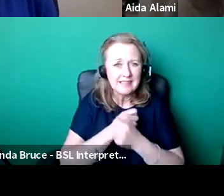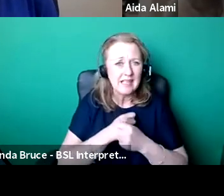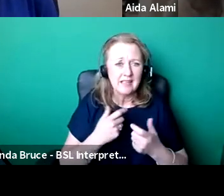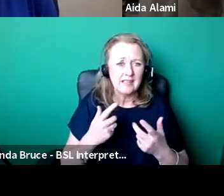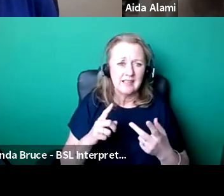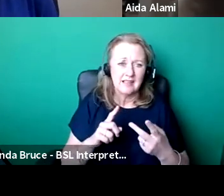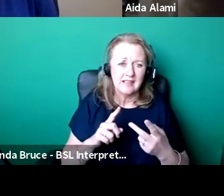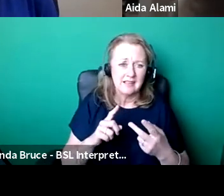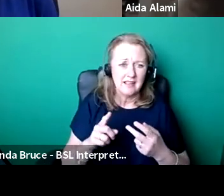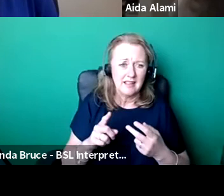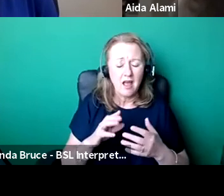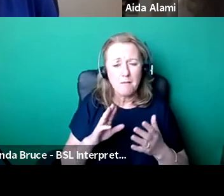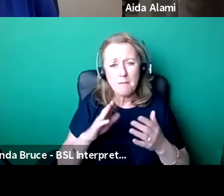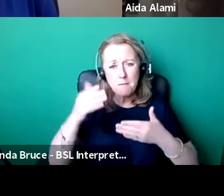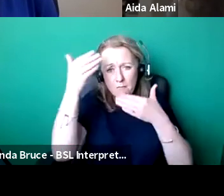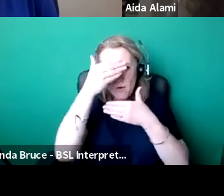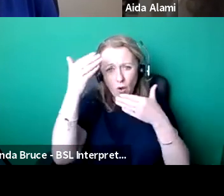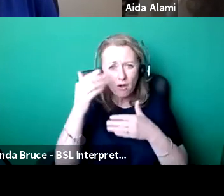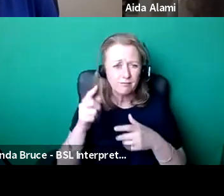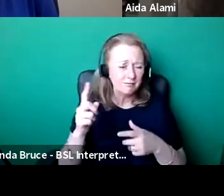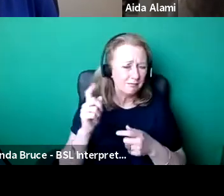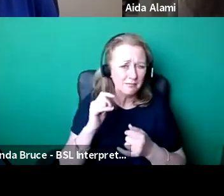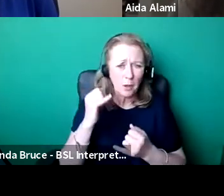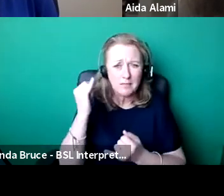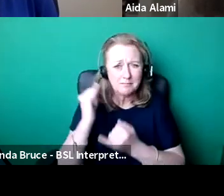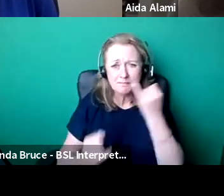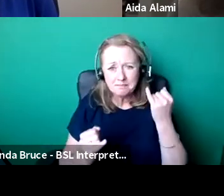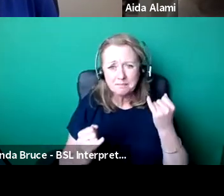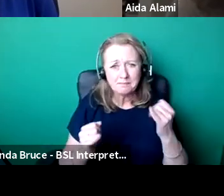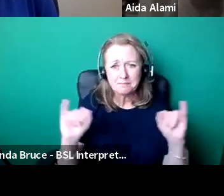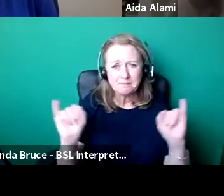Morocco is becoming a nightmare. I mean, a lot of places are just